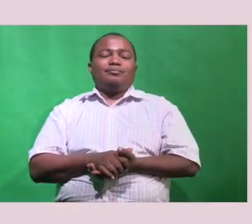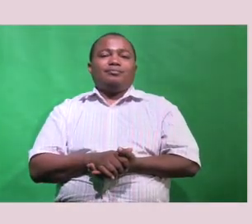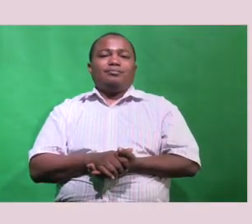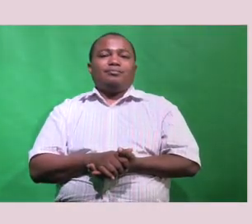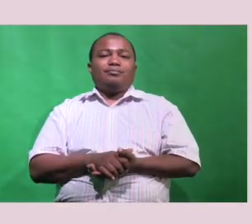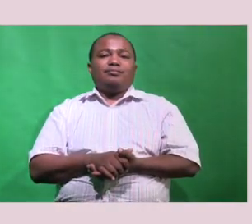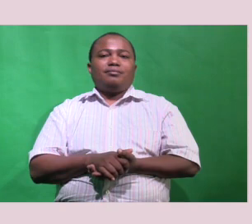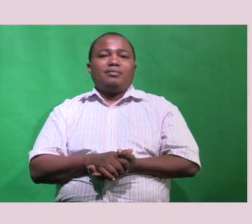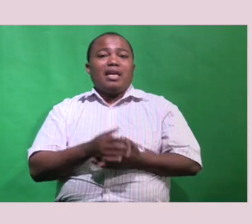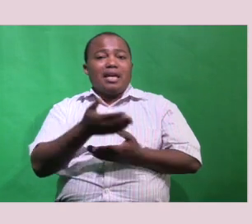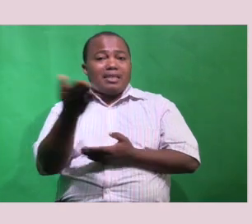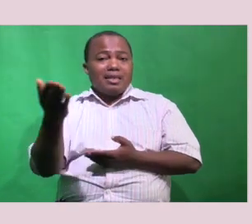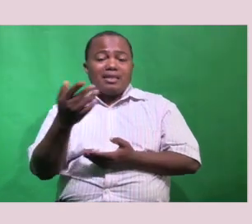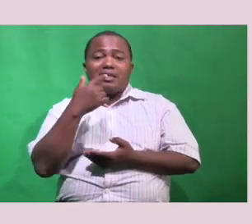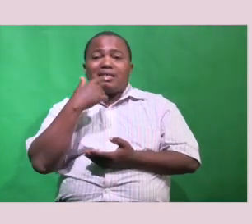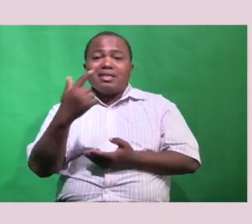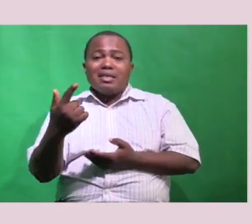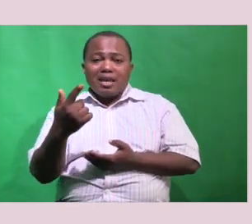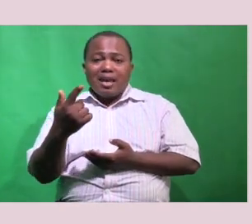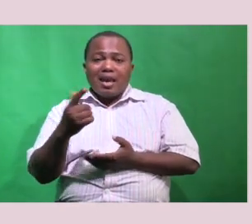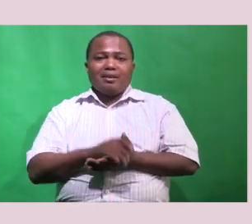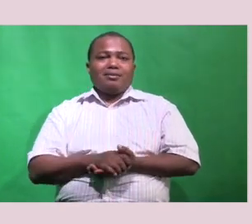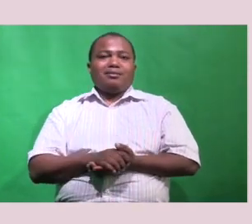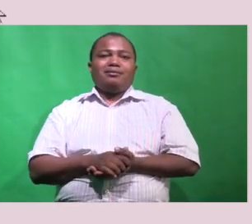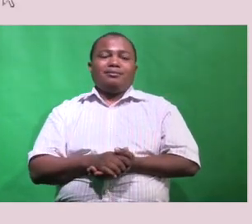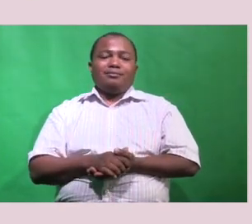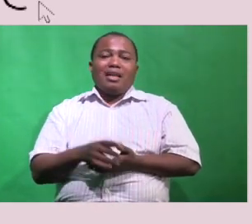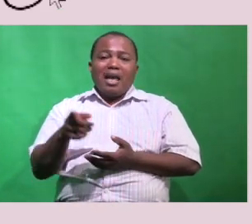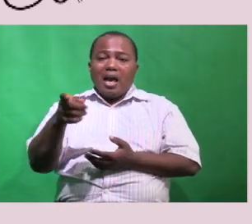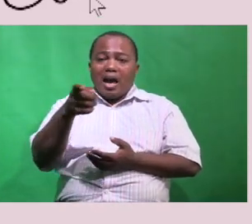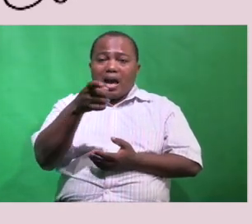You said that rent